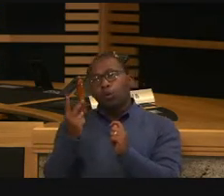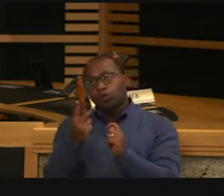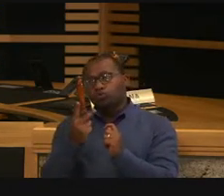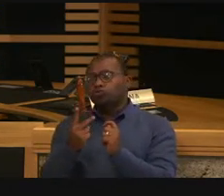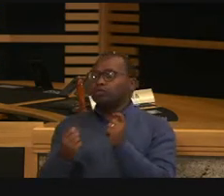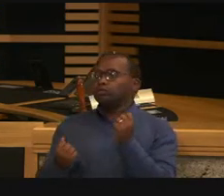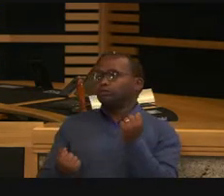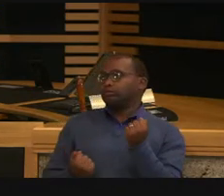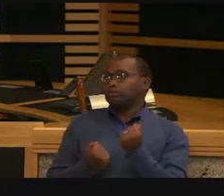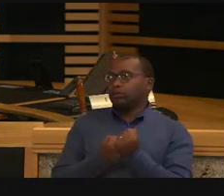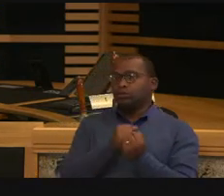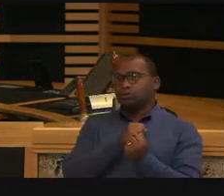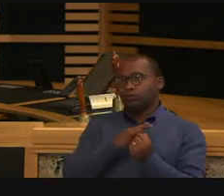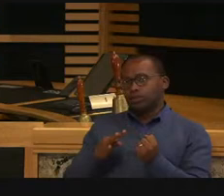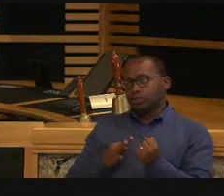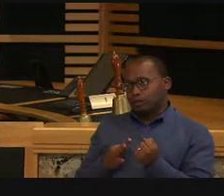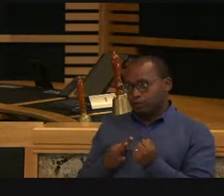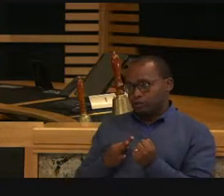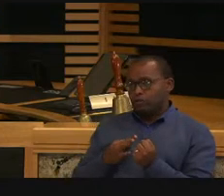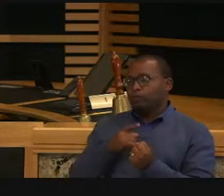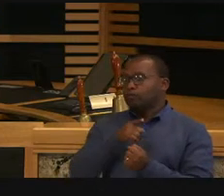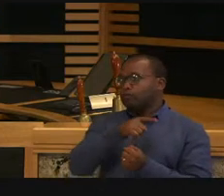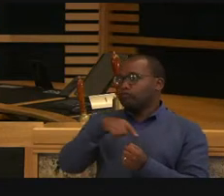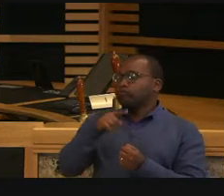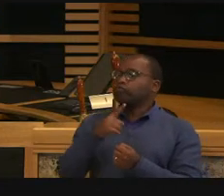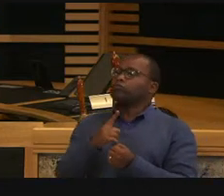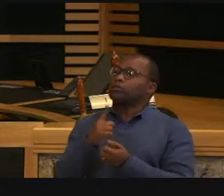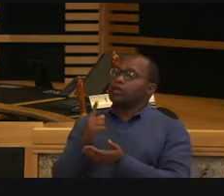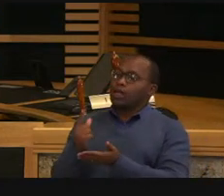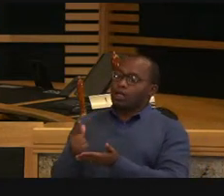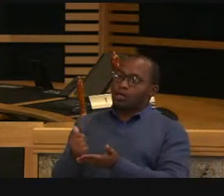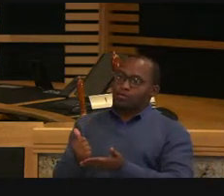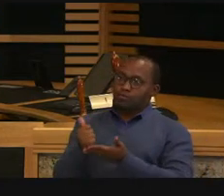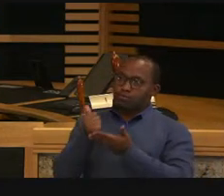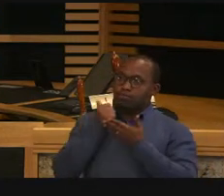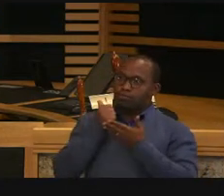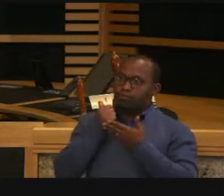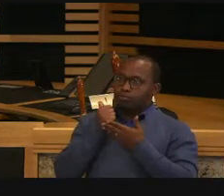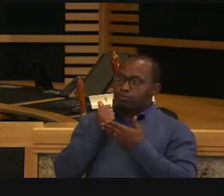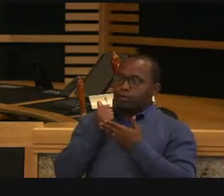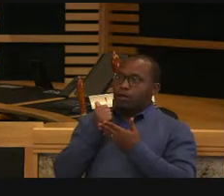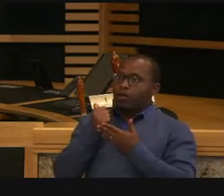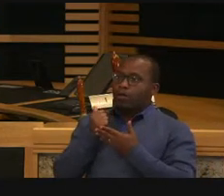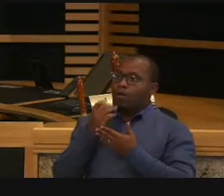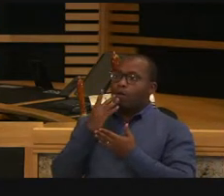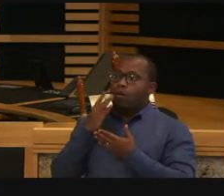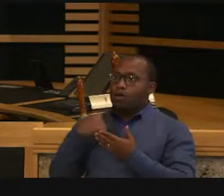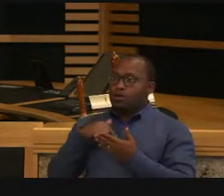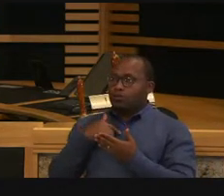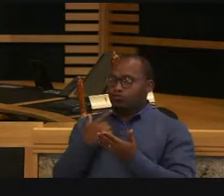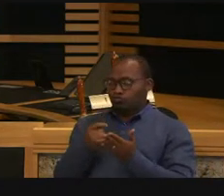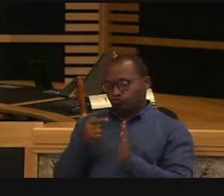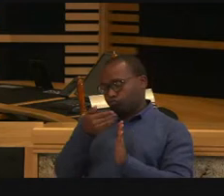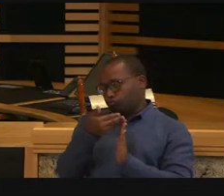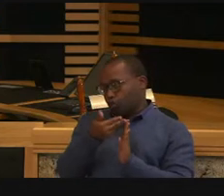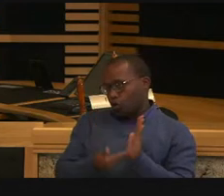the cooperation and assistance during the consideration of this